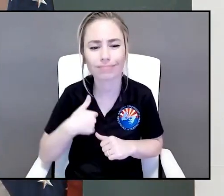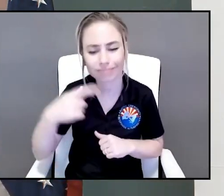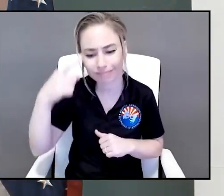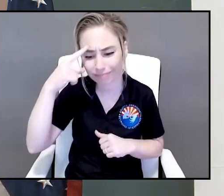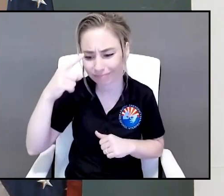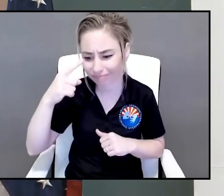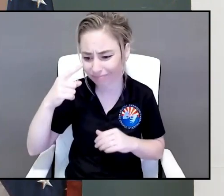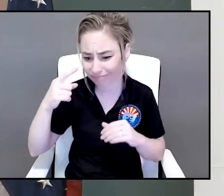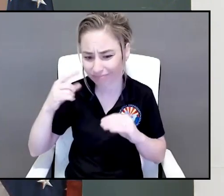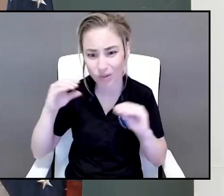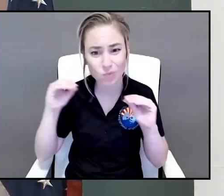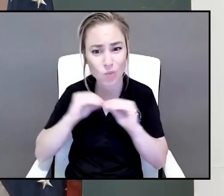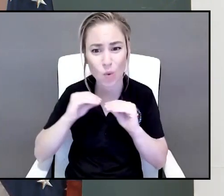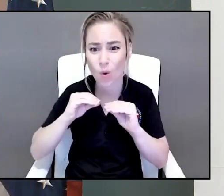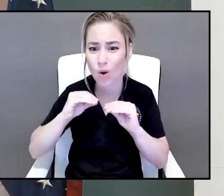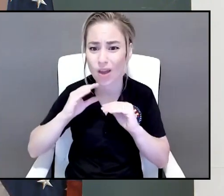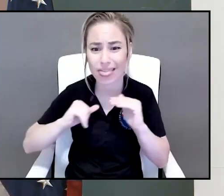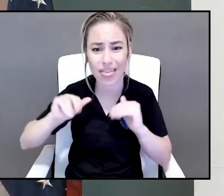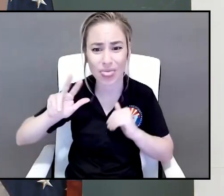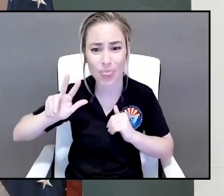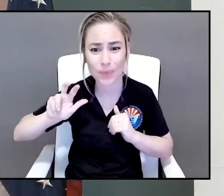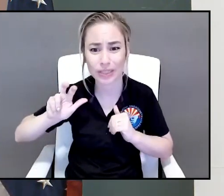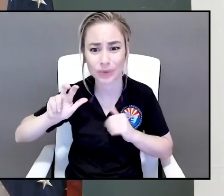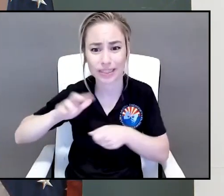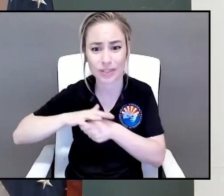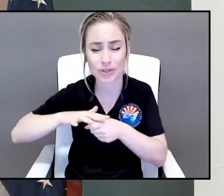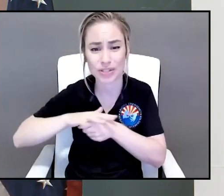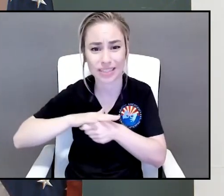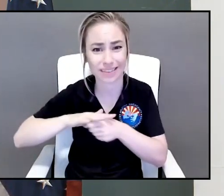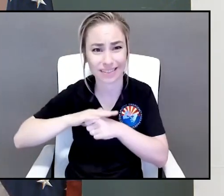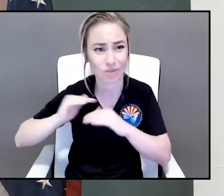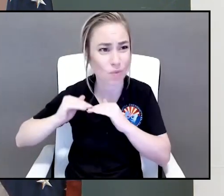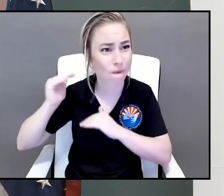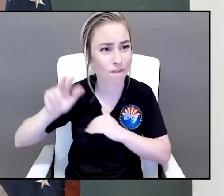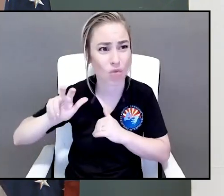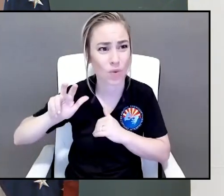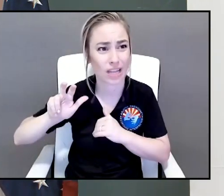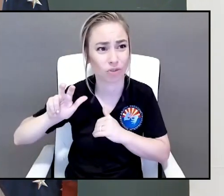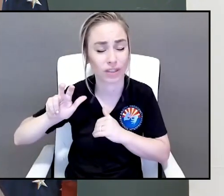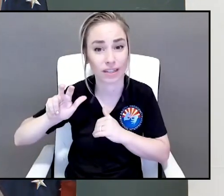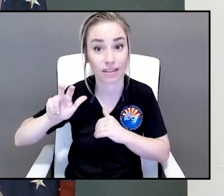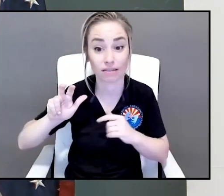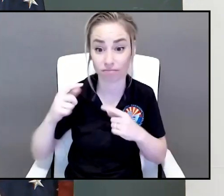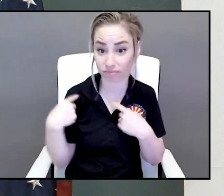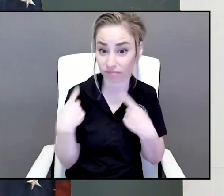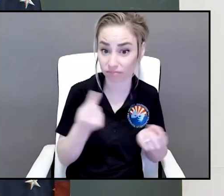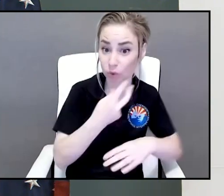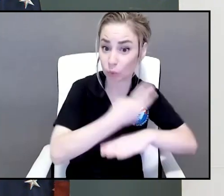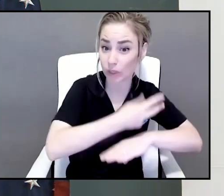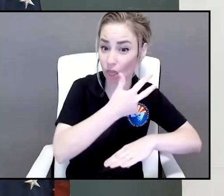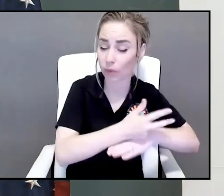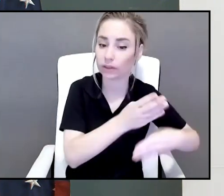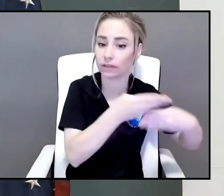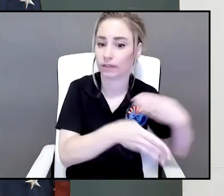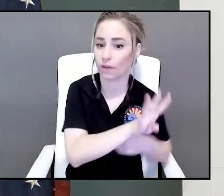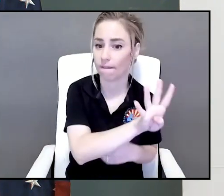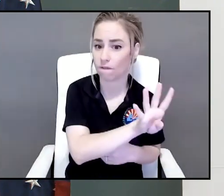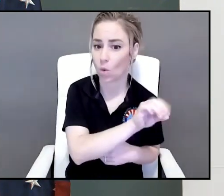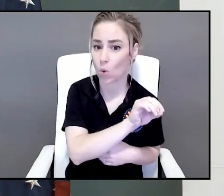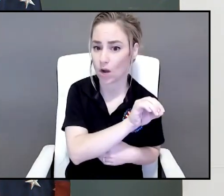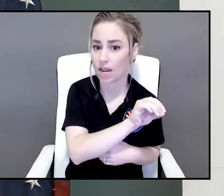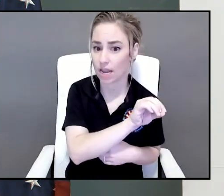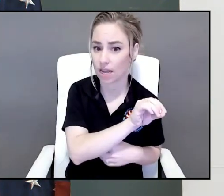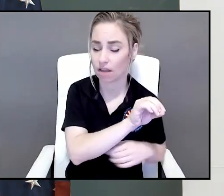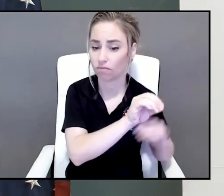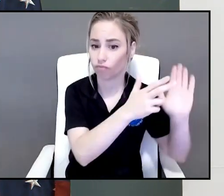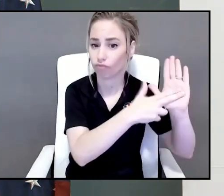plus areas that we were working on. I think we got about 40 done in the last 2 or 3 days that we should have signed